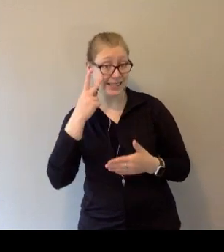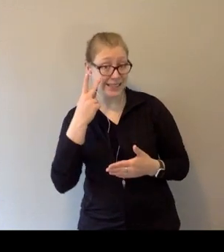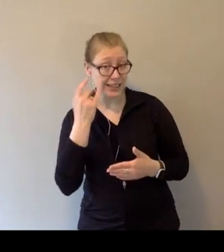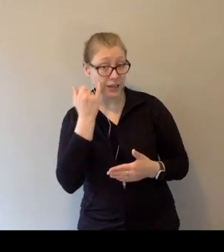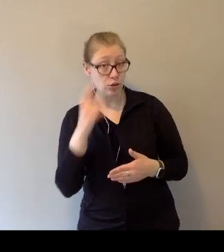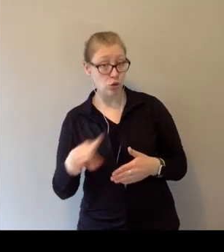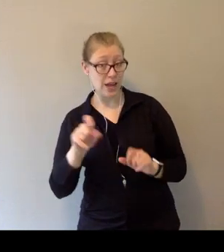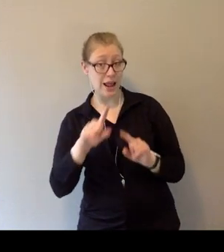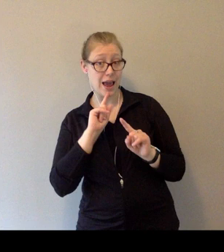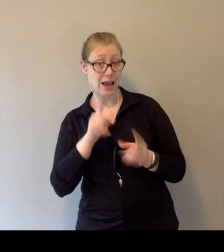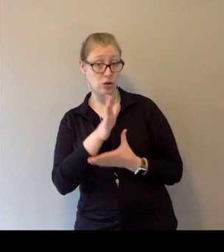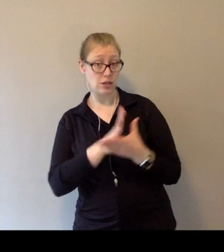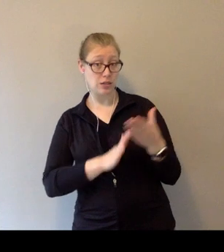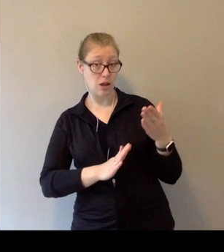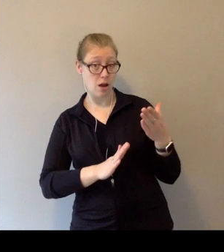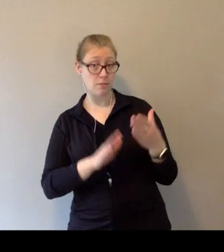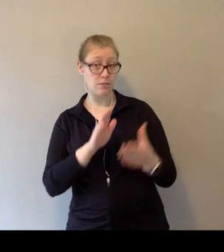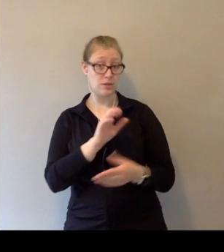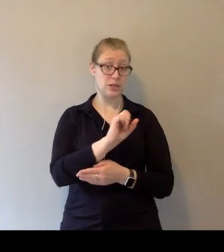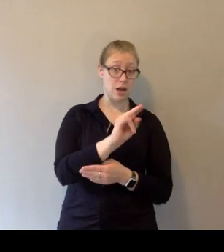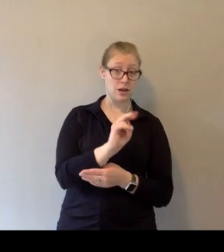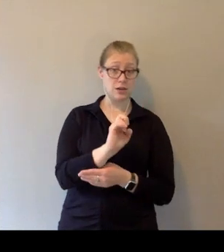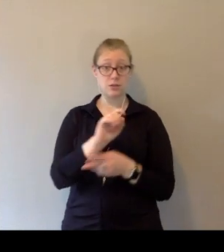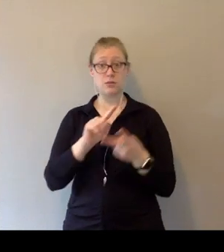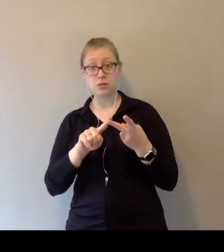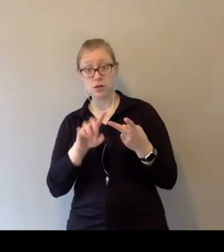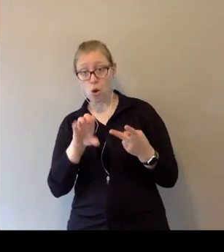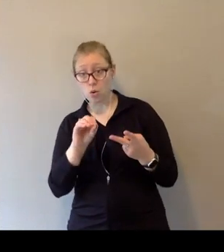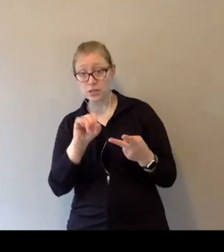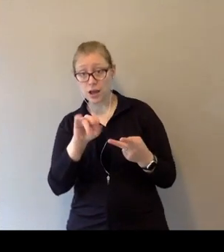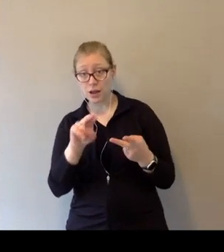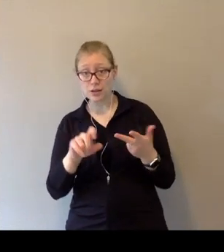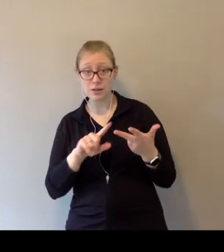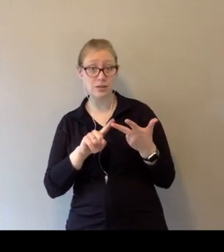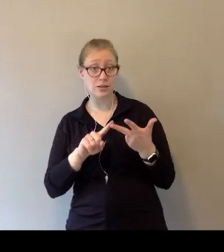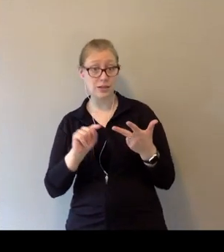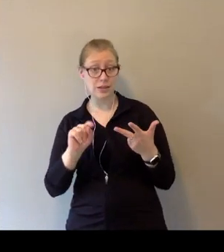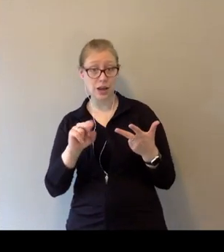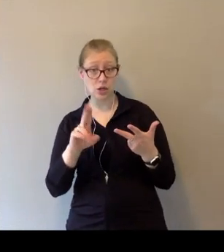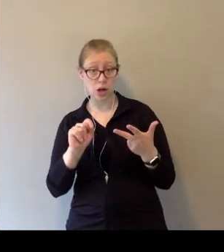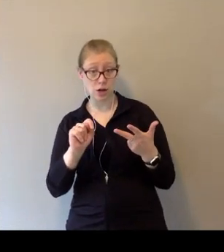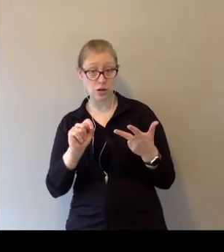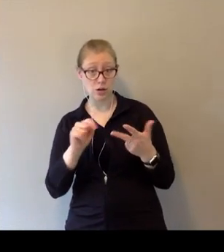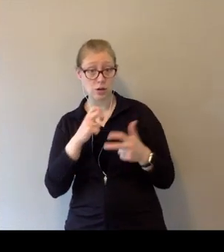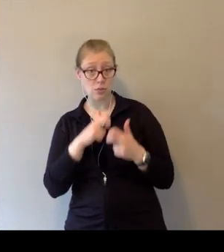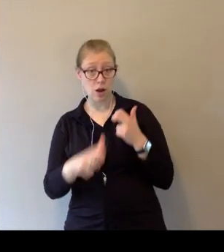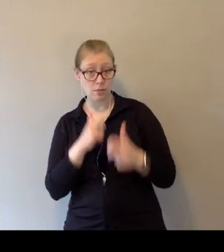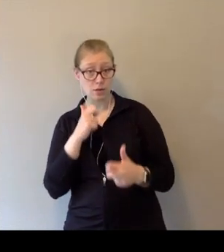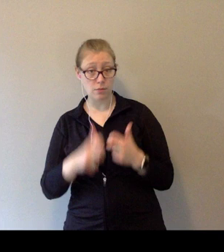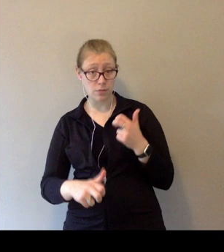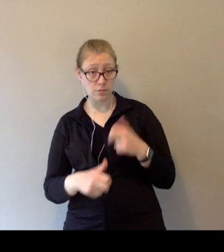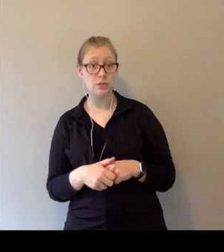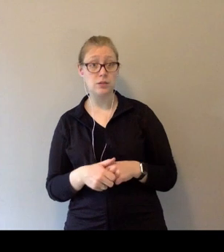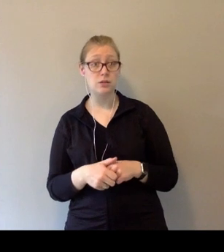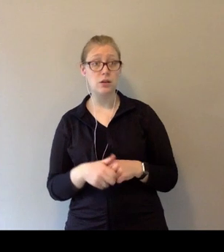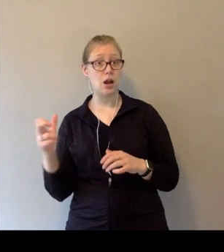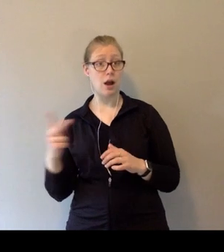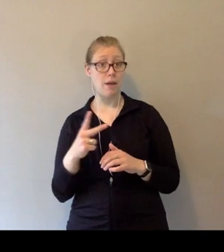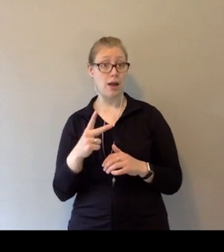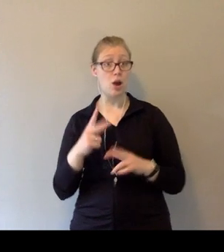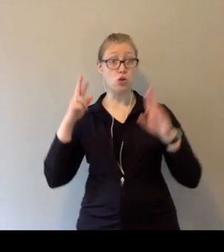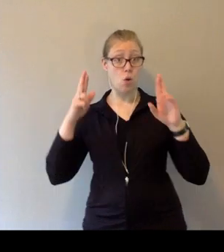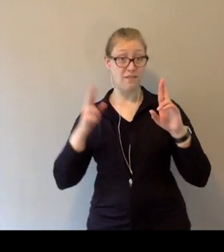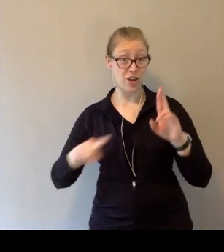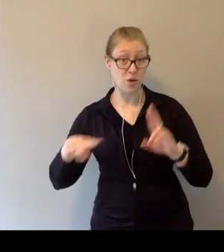and cosine and tangent problems, and then we'll see if we get the same answer. So hopefully you did the problems. Now I'm going to do them.